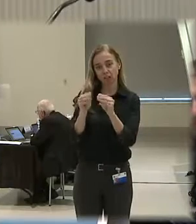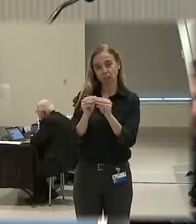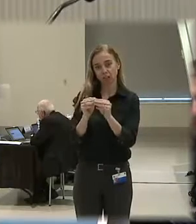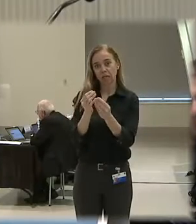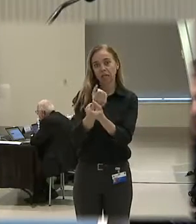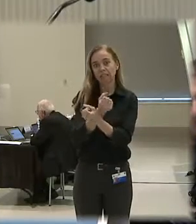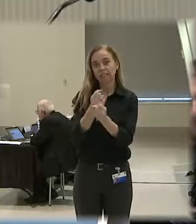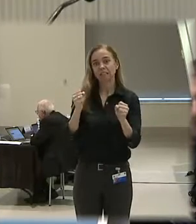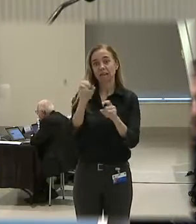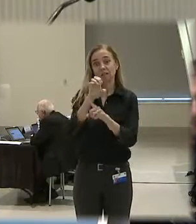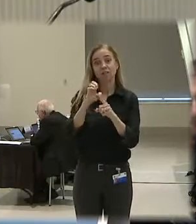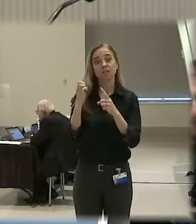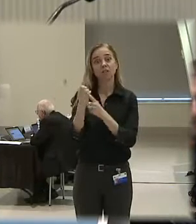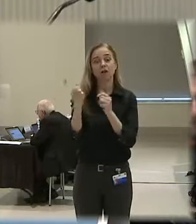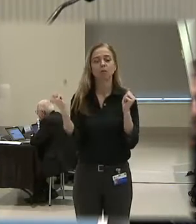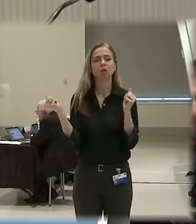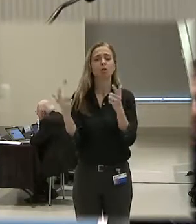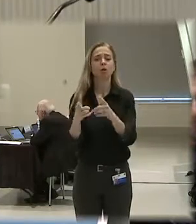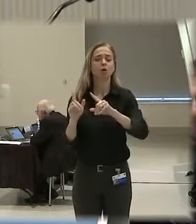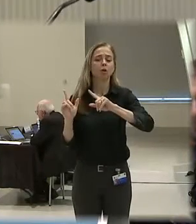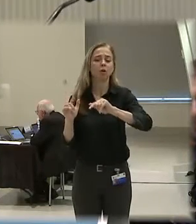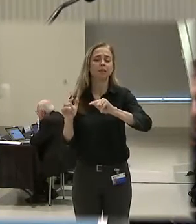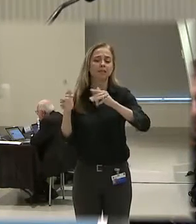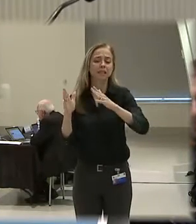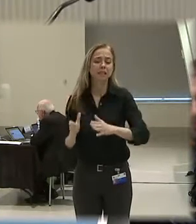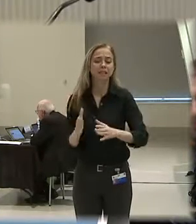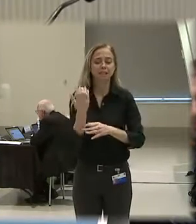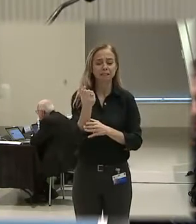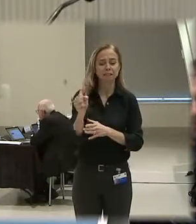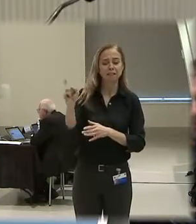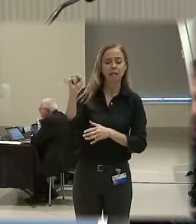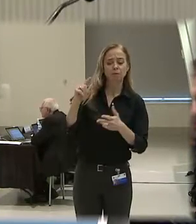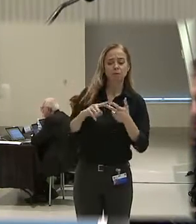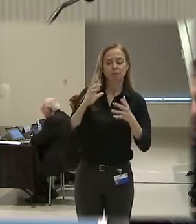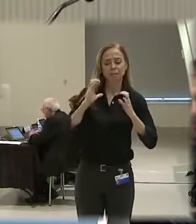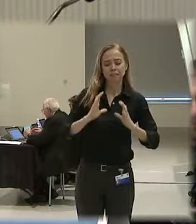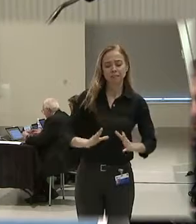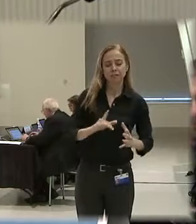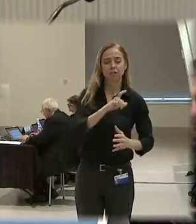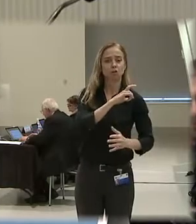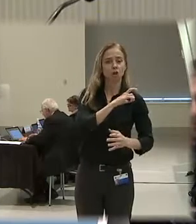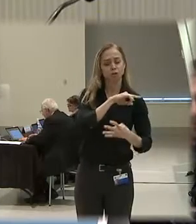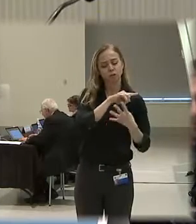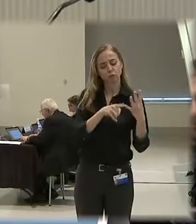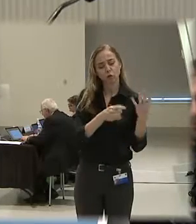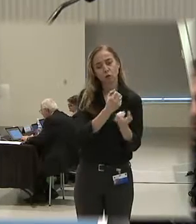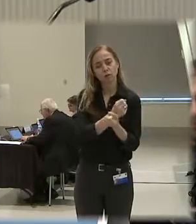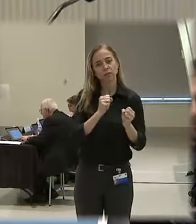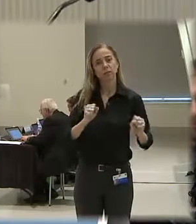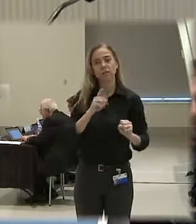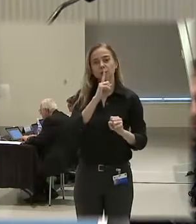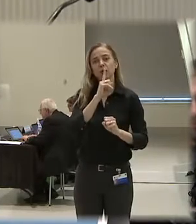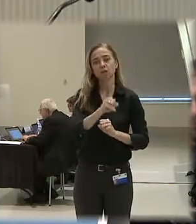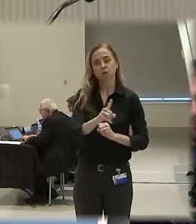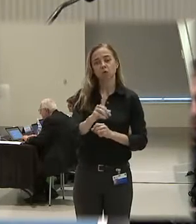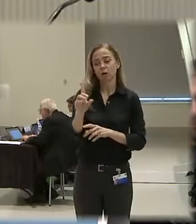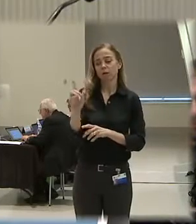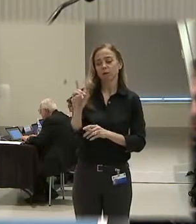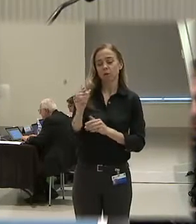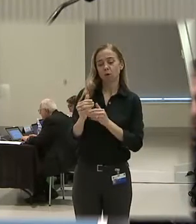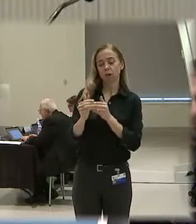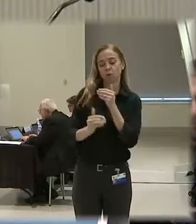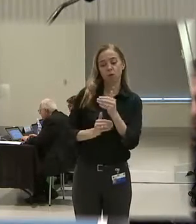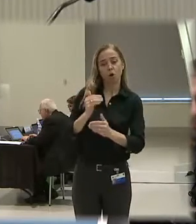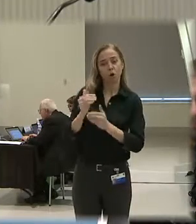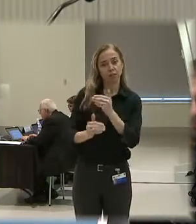a safe environment for all attendees, demonstrators, citizens, and officers to ensure that the democratic process